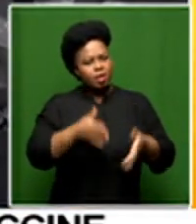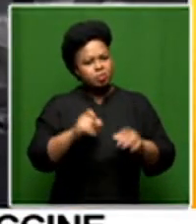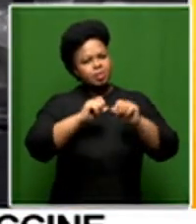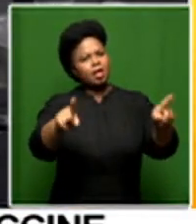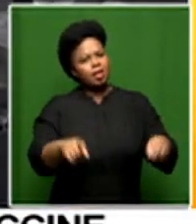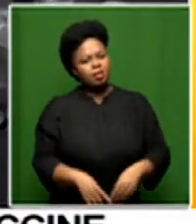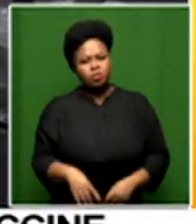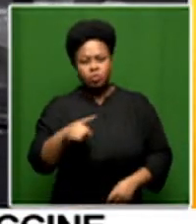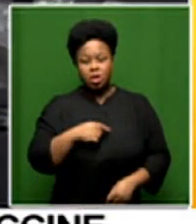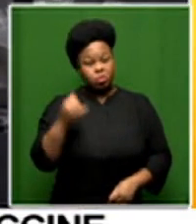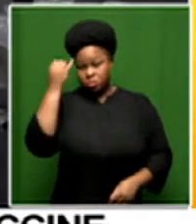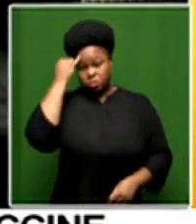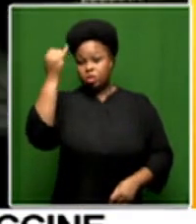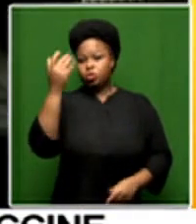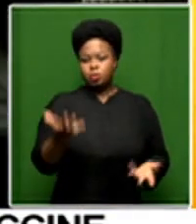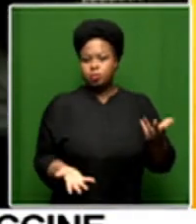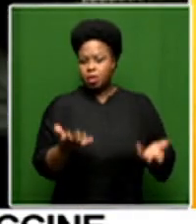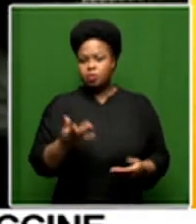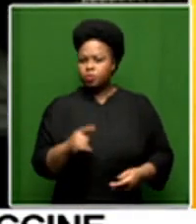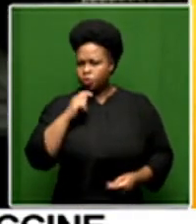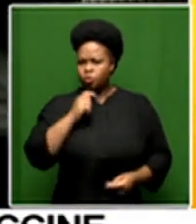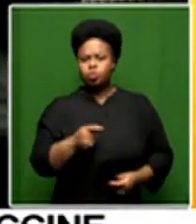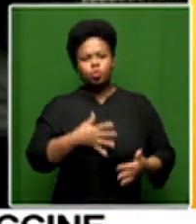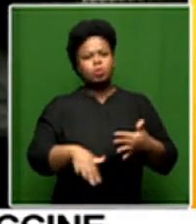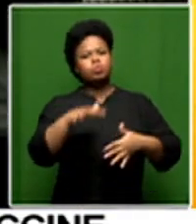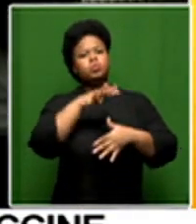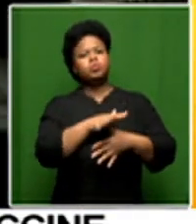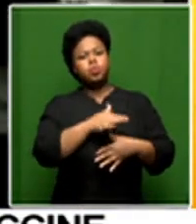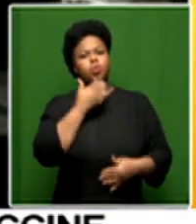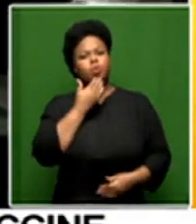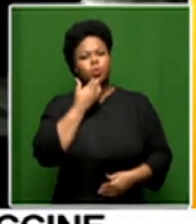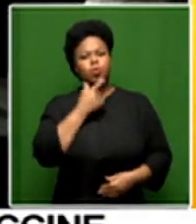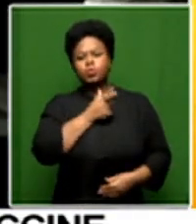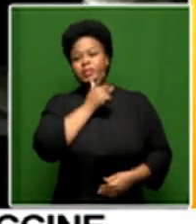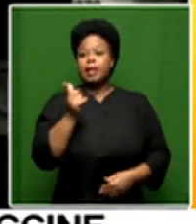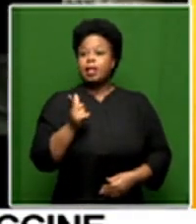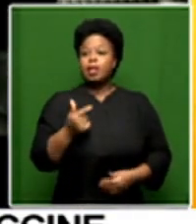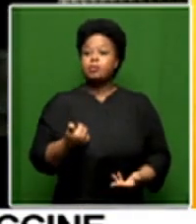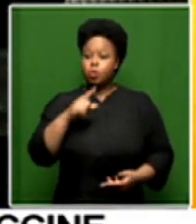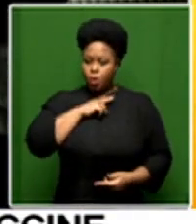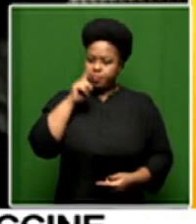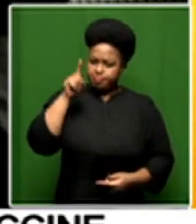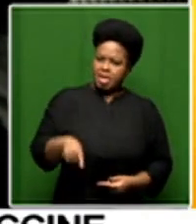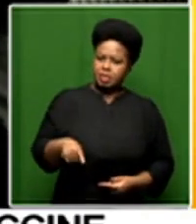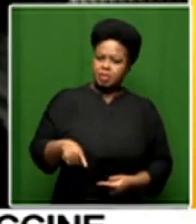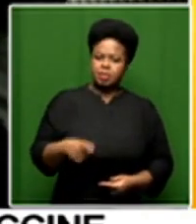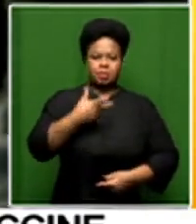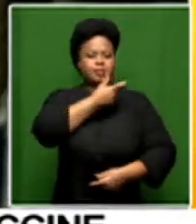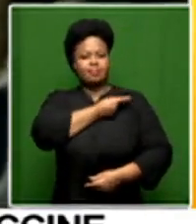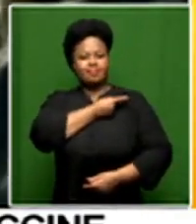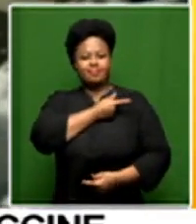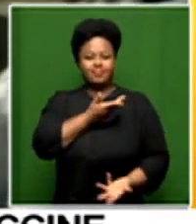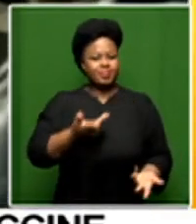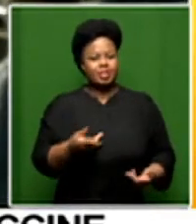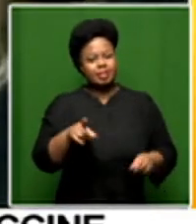themselves? Because one would imagine that they would be at the forefront of telling us why we should get vaccinated and